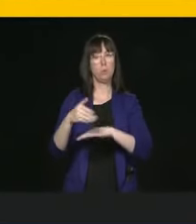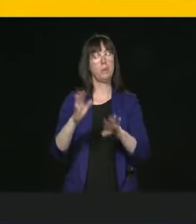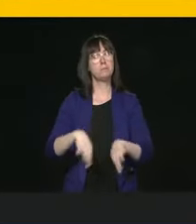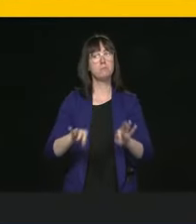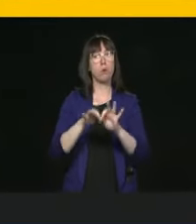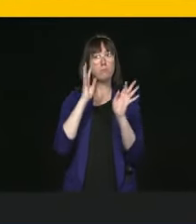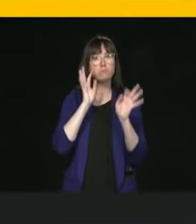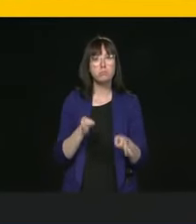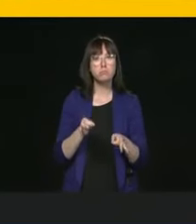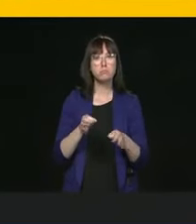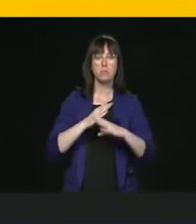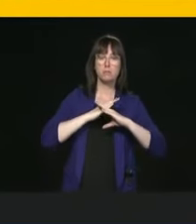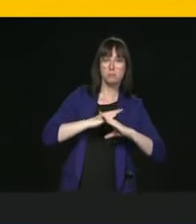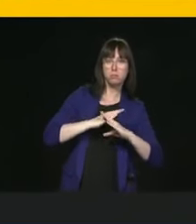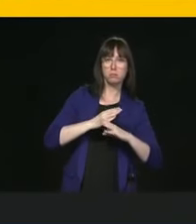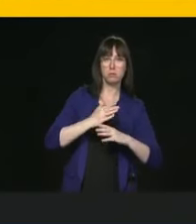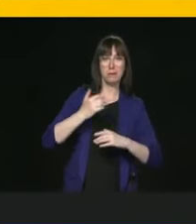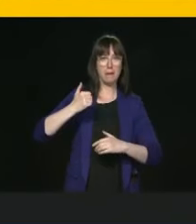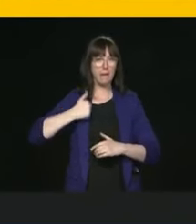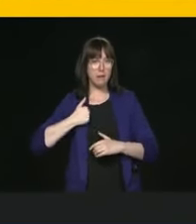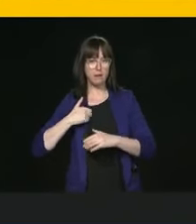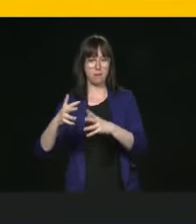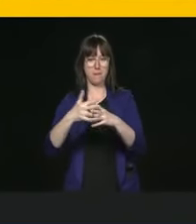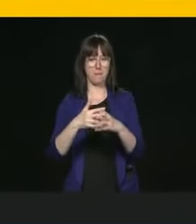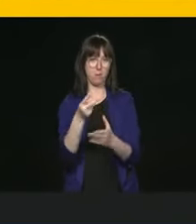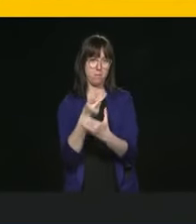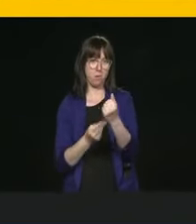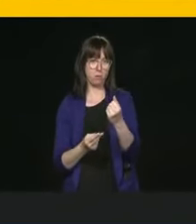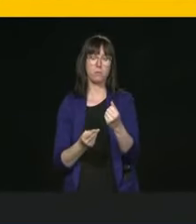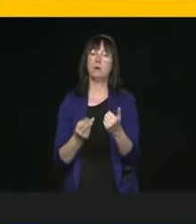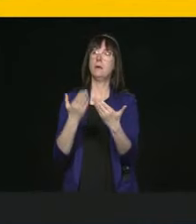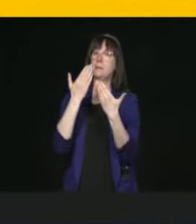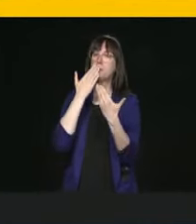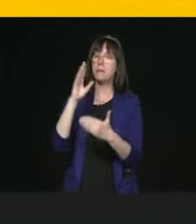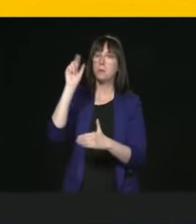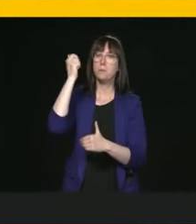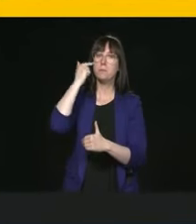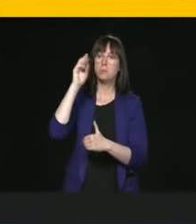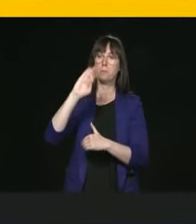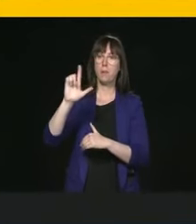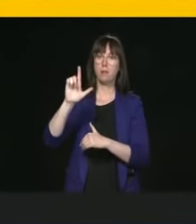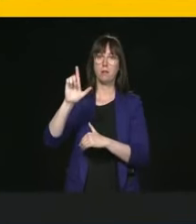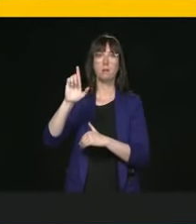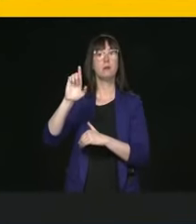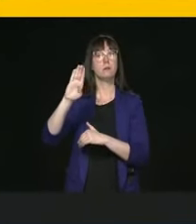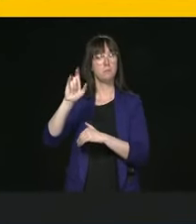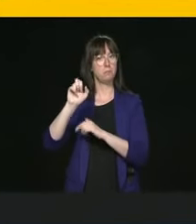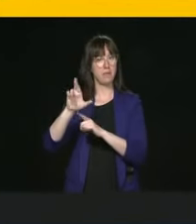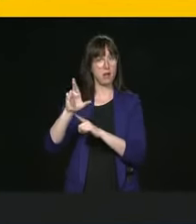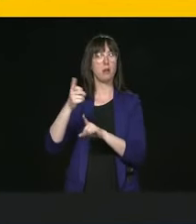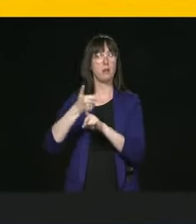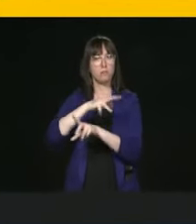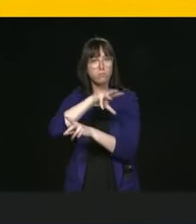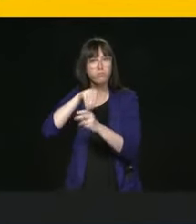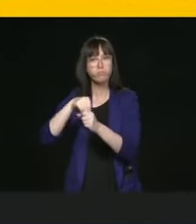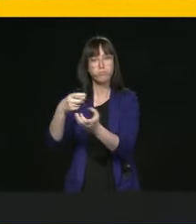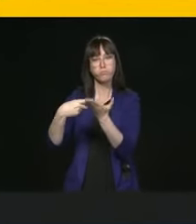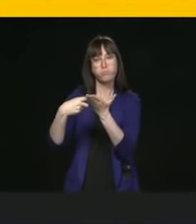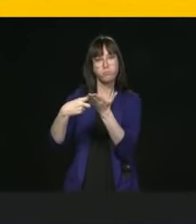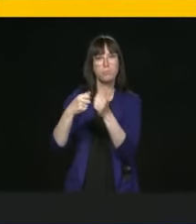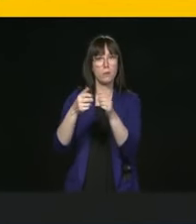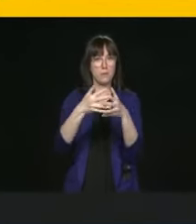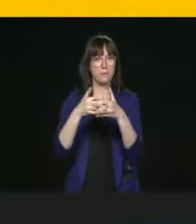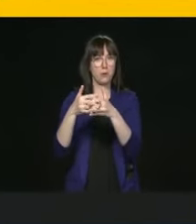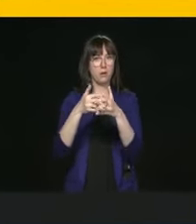border, and I want to thank Minister Blair for leading those discussions with the United States. We're all here today, but it is